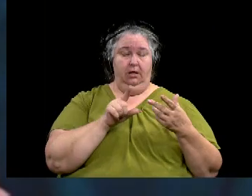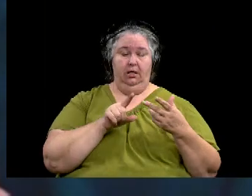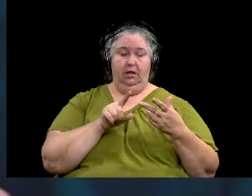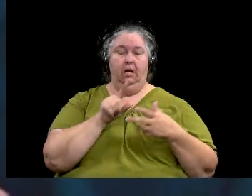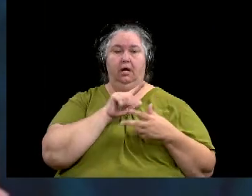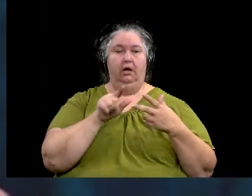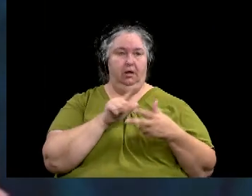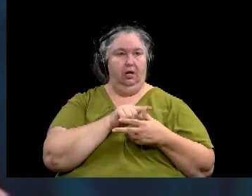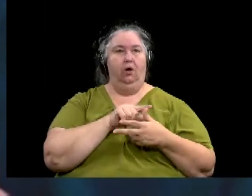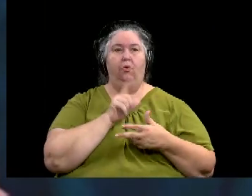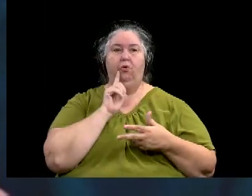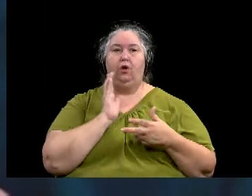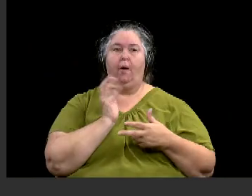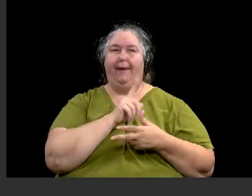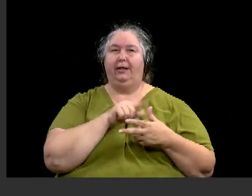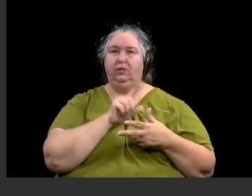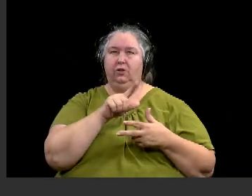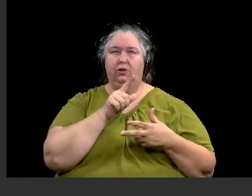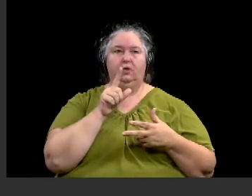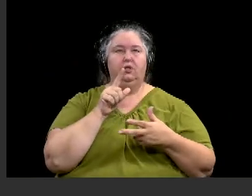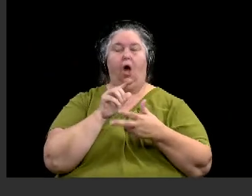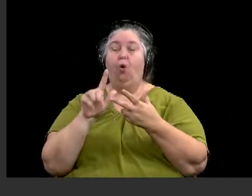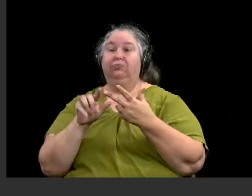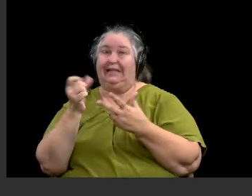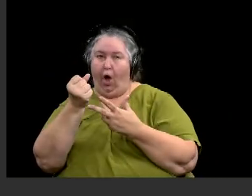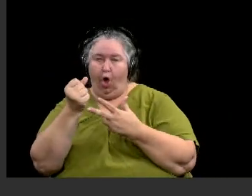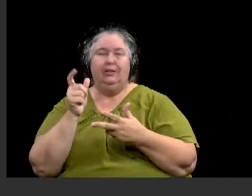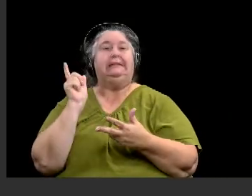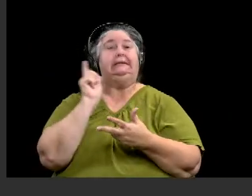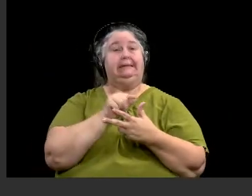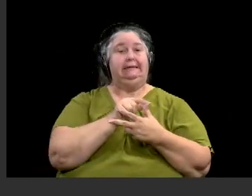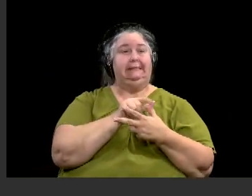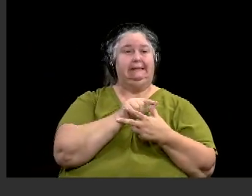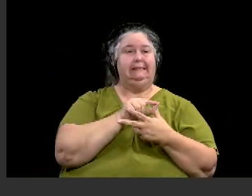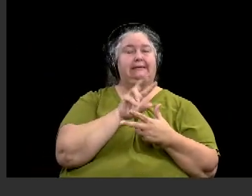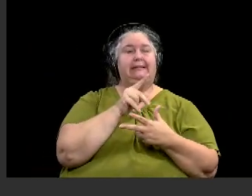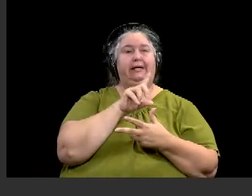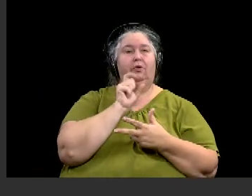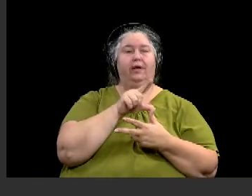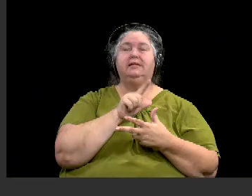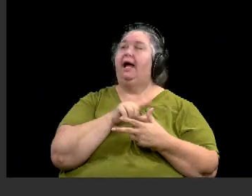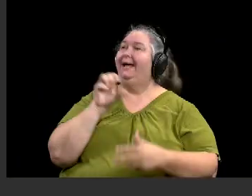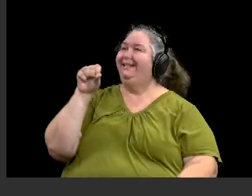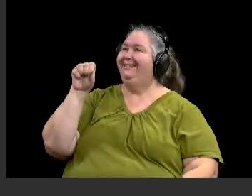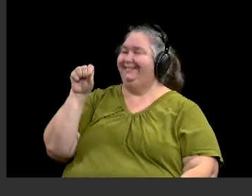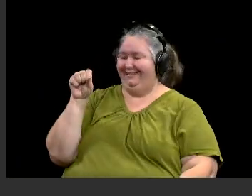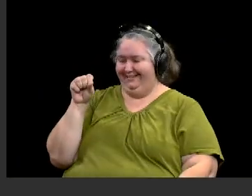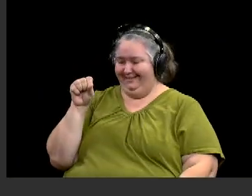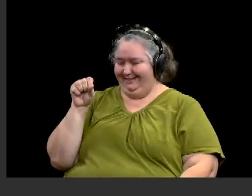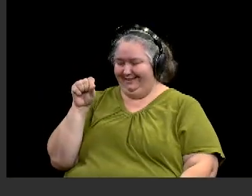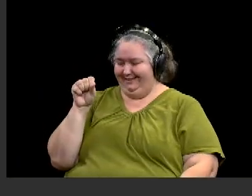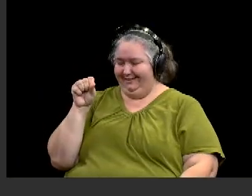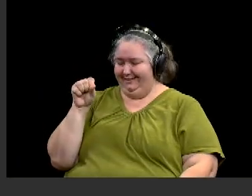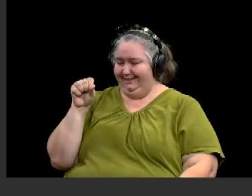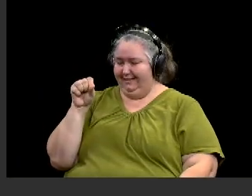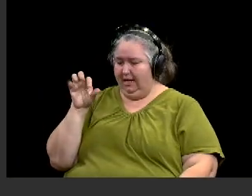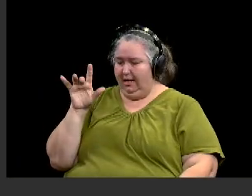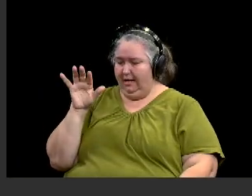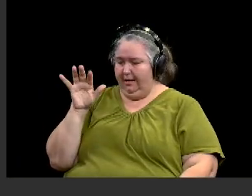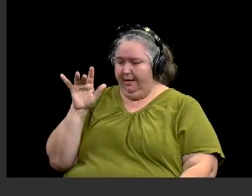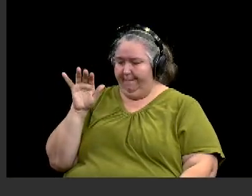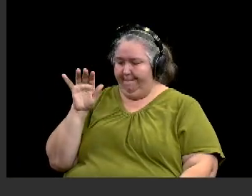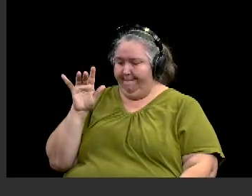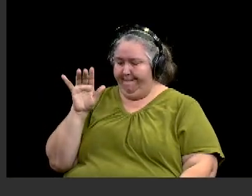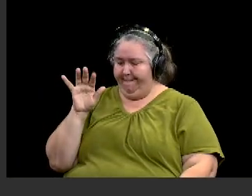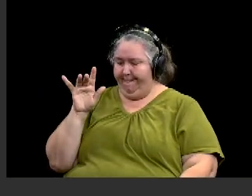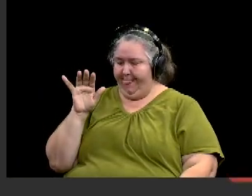have a question for us again? Yes, just regarding the vaccines that have been delivered to the hospitals and the ones that are going to be